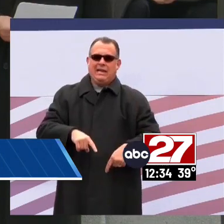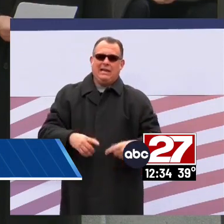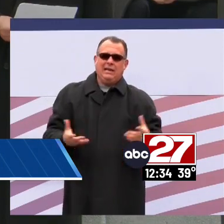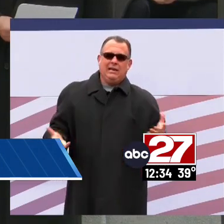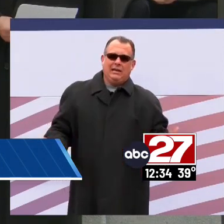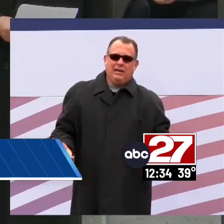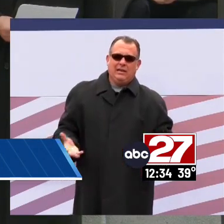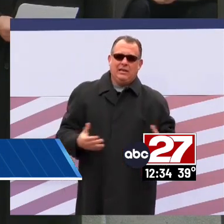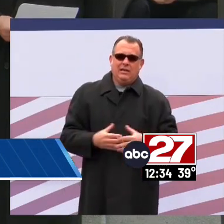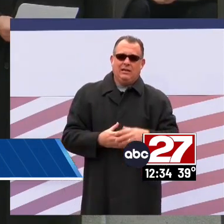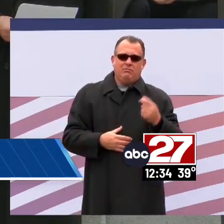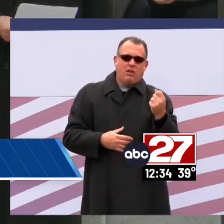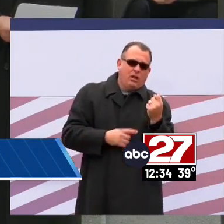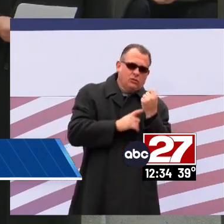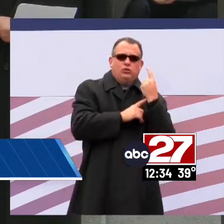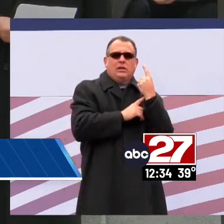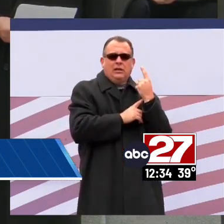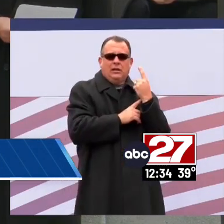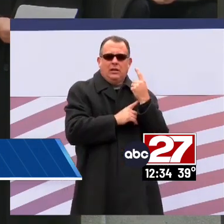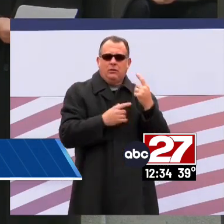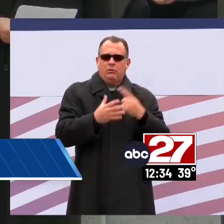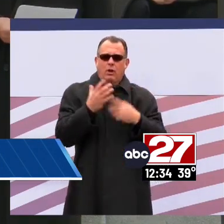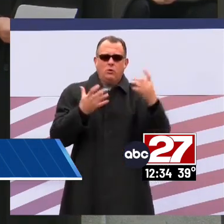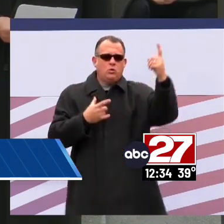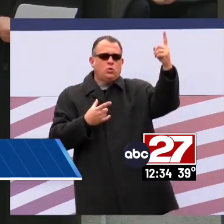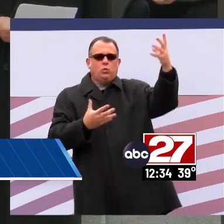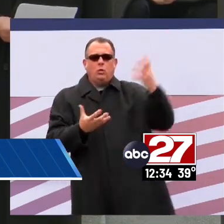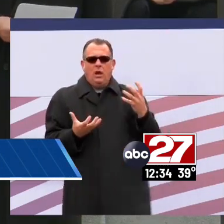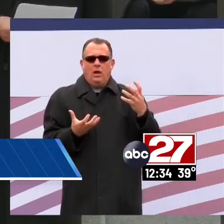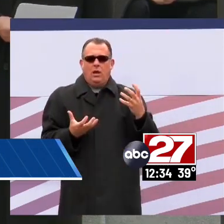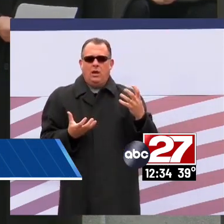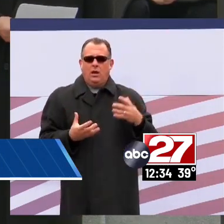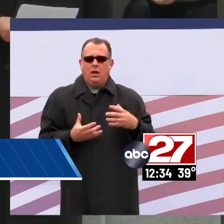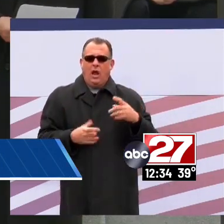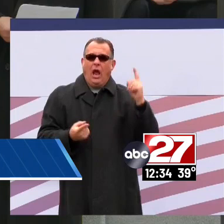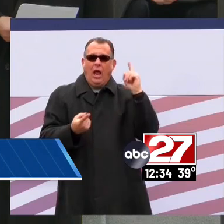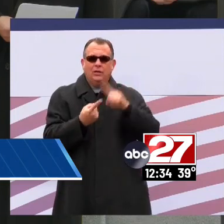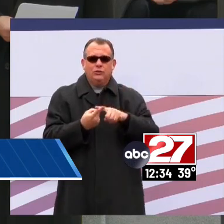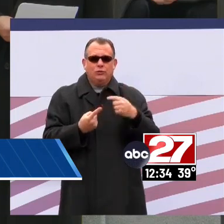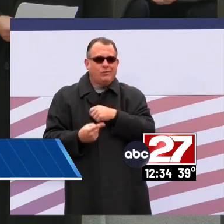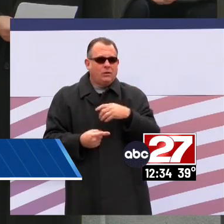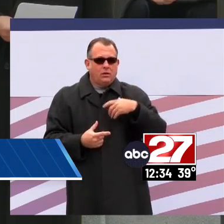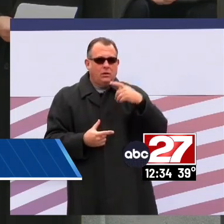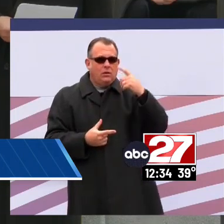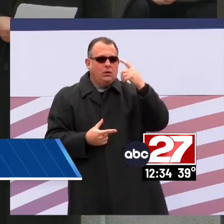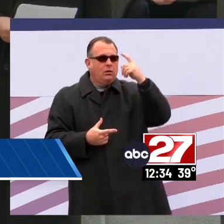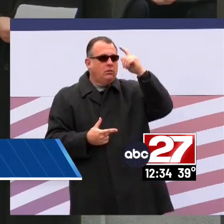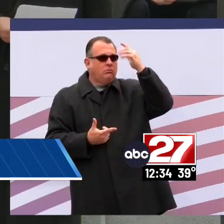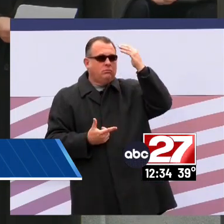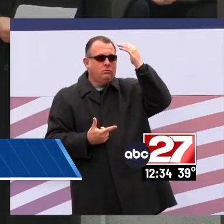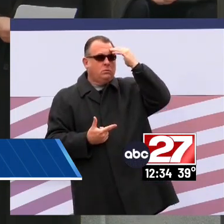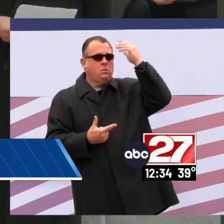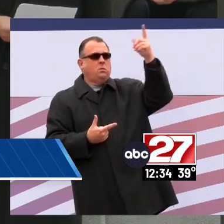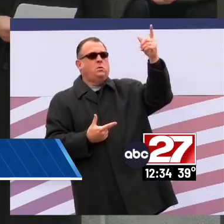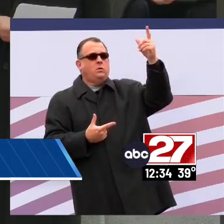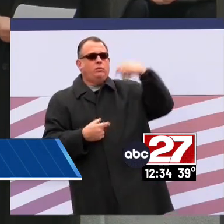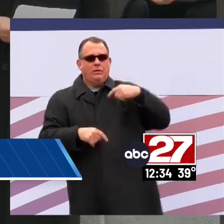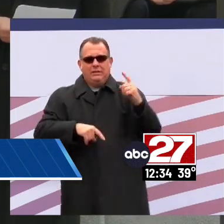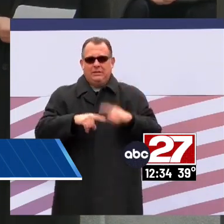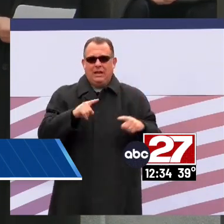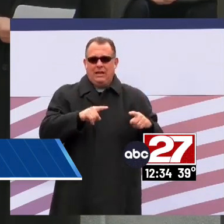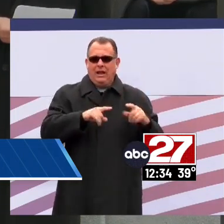without acknowledging you. And we know, oh God, we cannot have mercy which leads to harsh judgment, which will